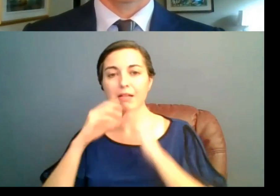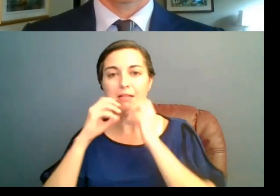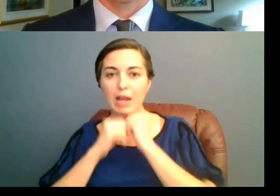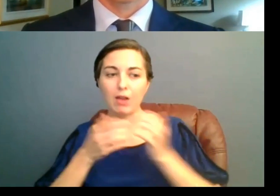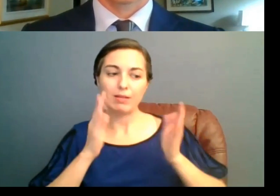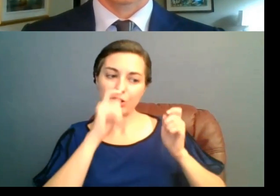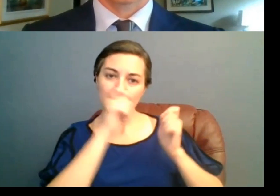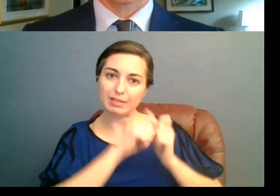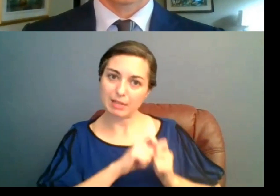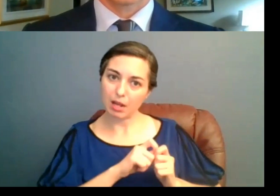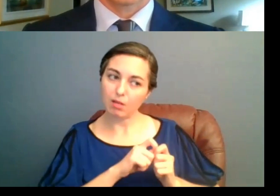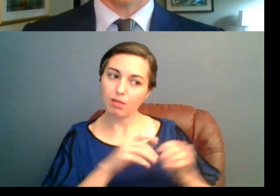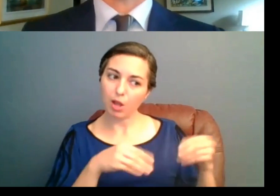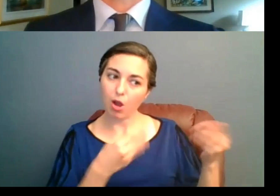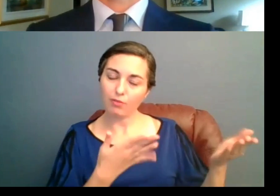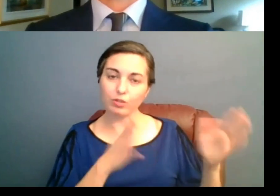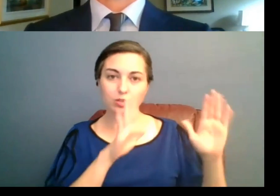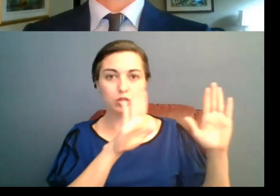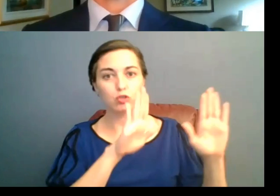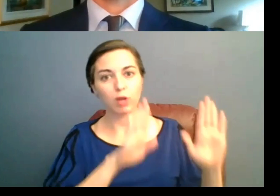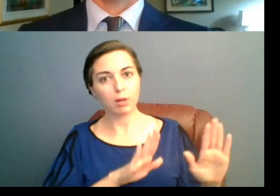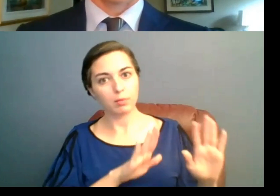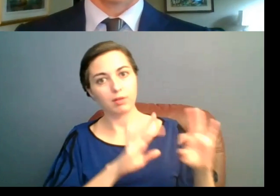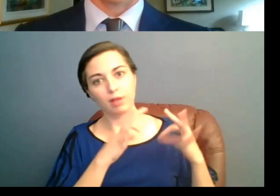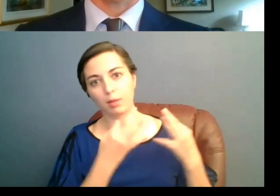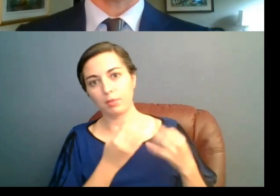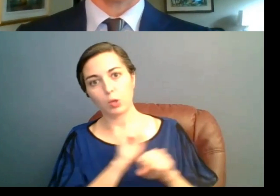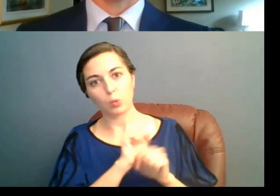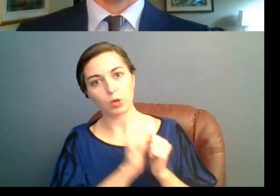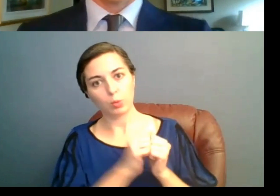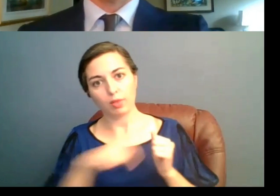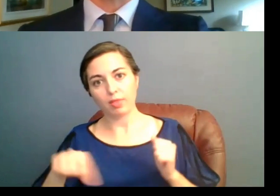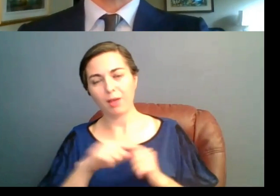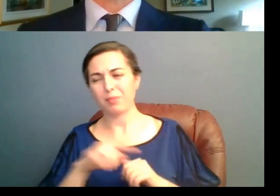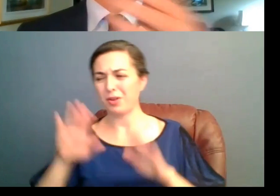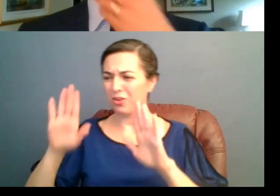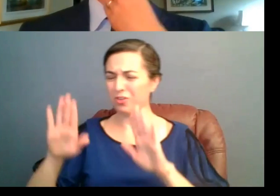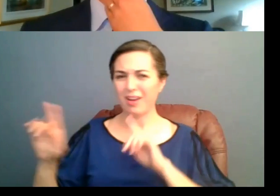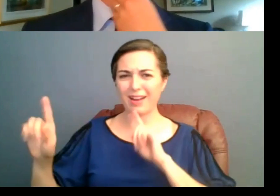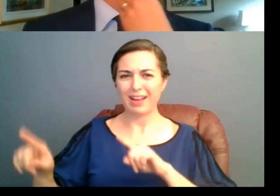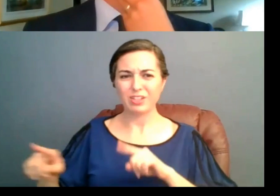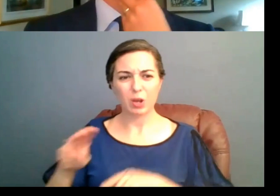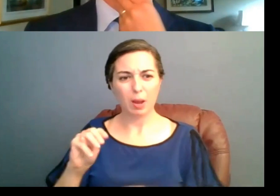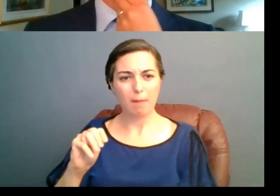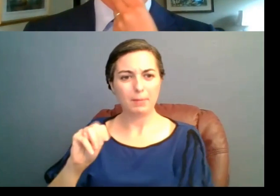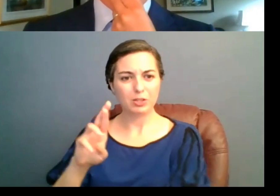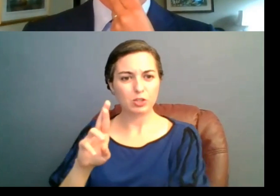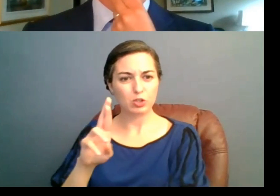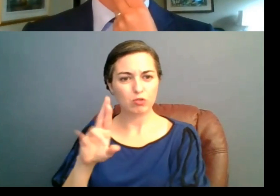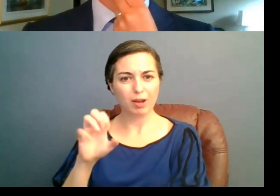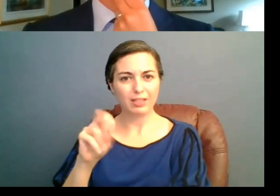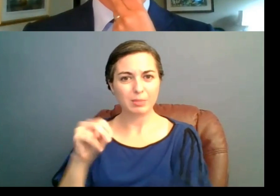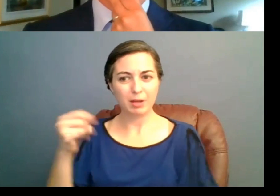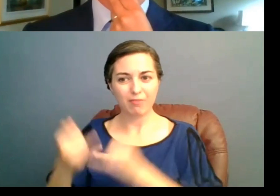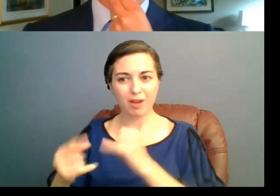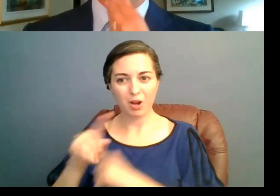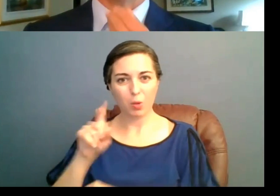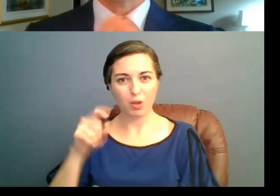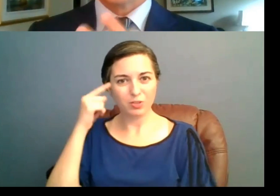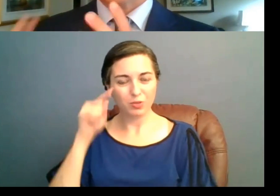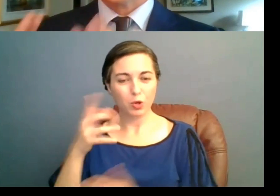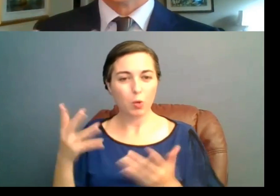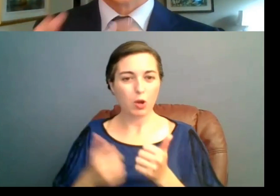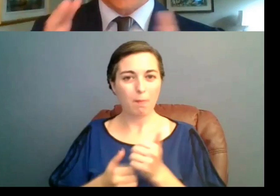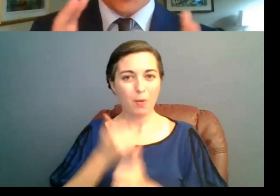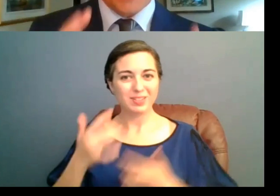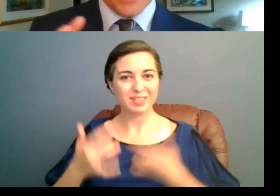them is just incredible. So, wow, great to work with. Great answer. Mr. Raisman, final question for you. What are you most excited